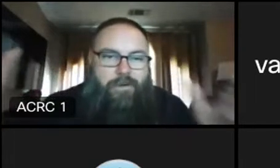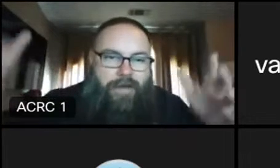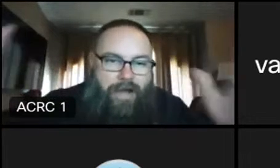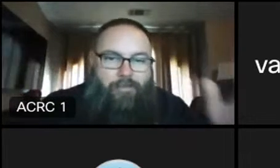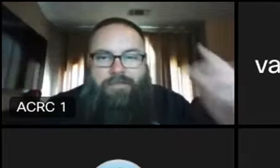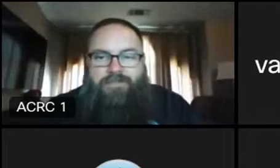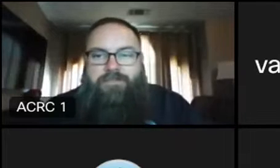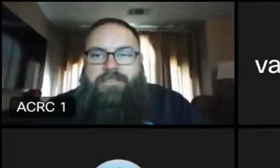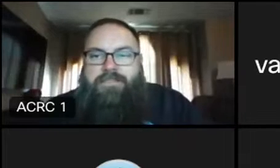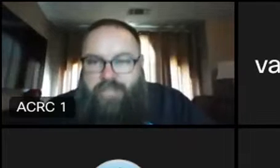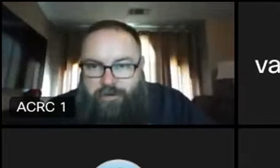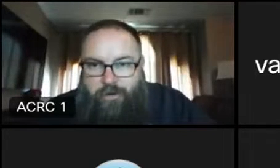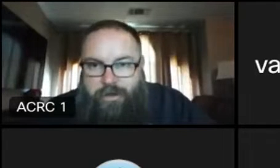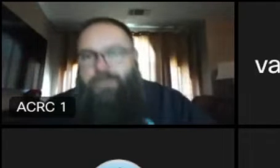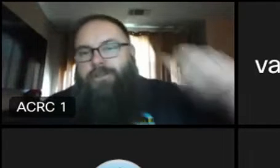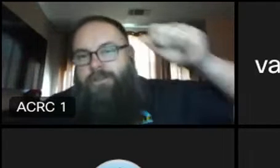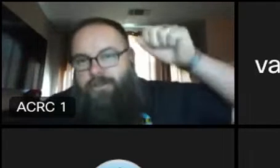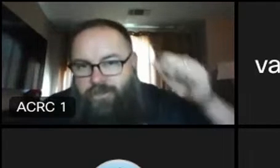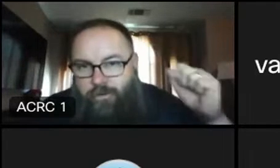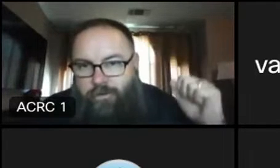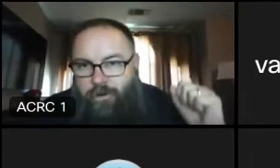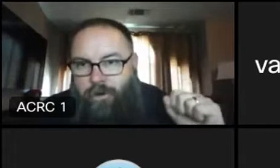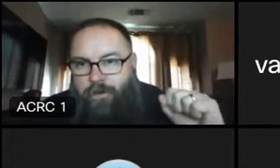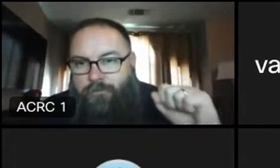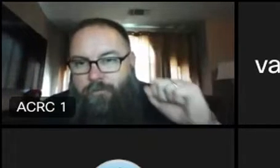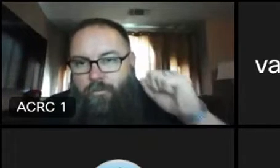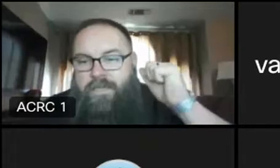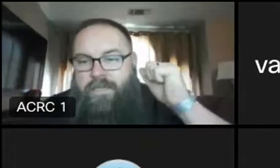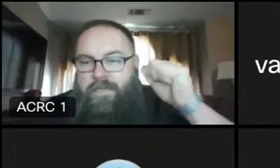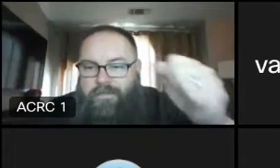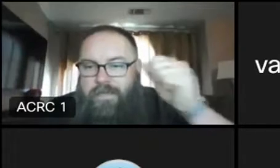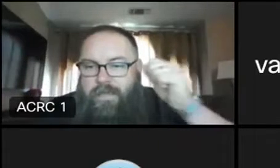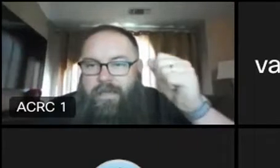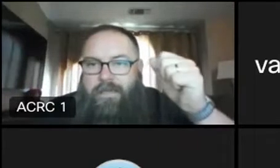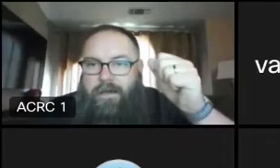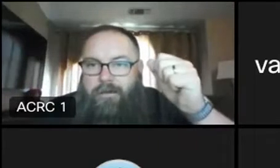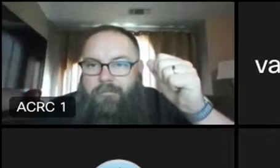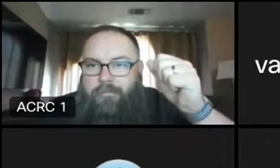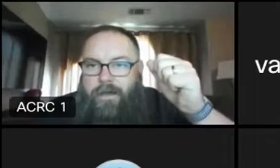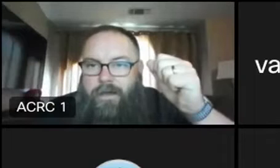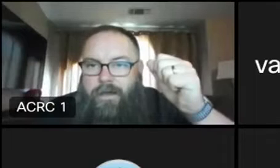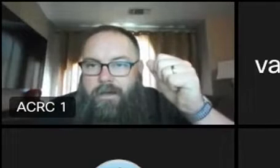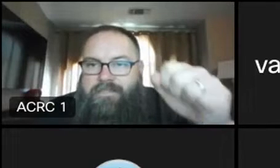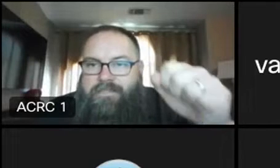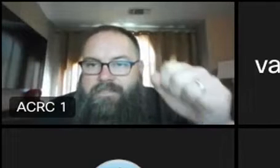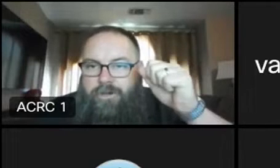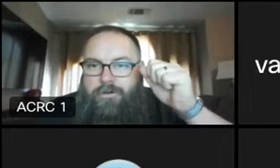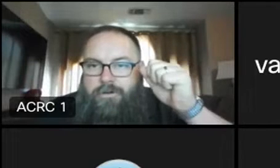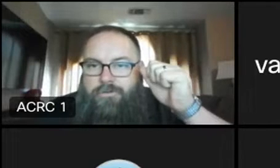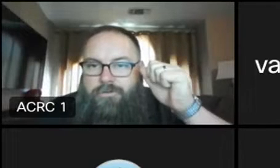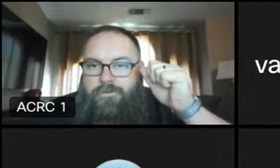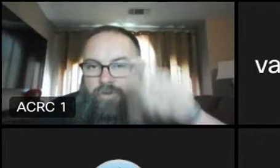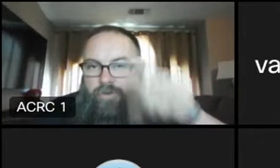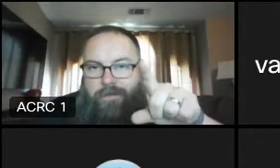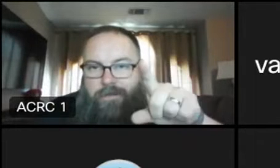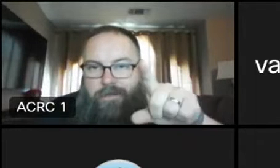have to figure out how we're going to have services in January. So if we could get a message over